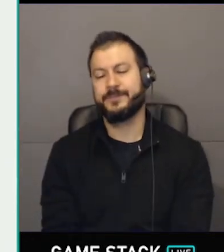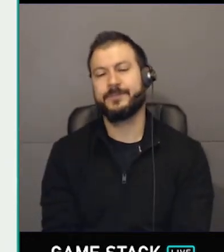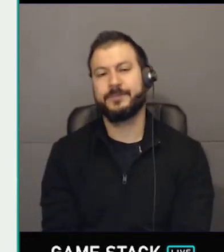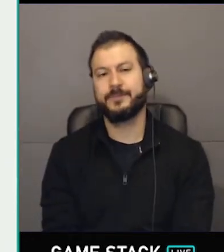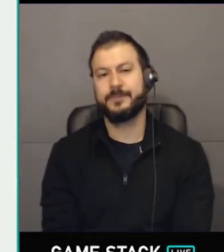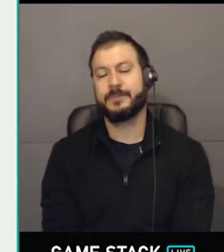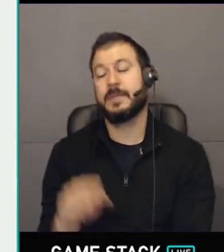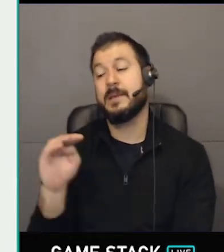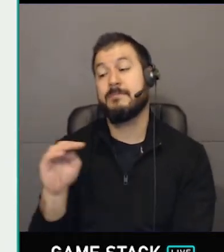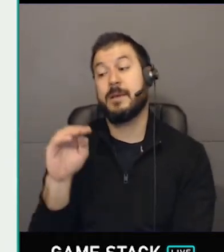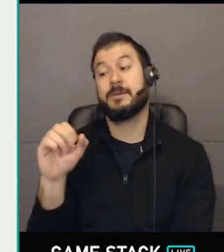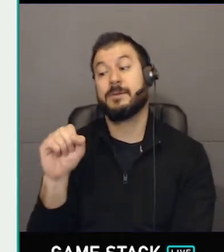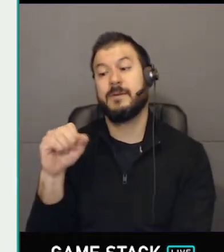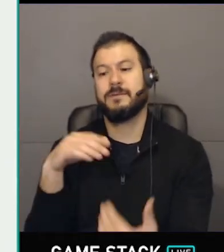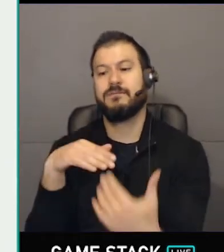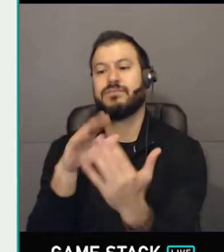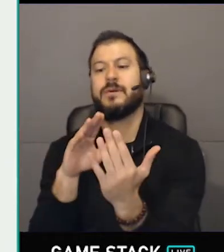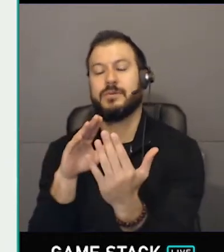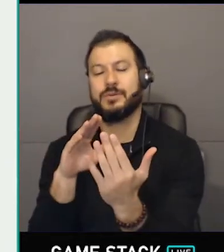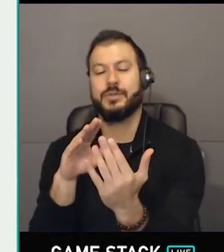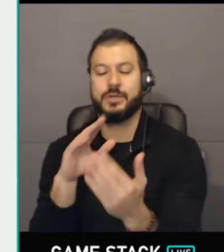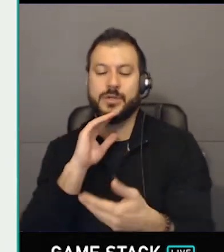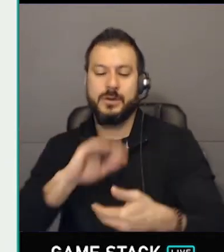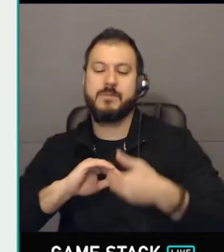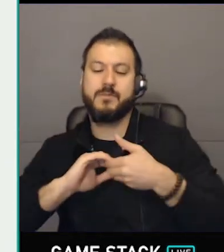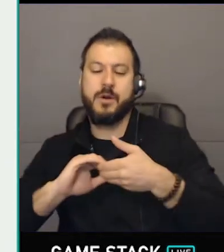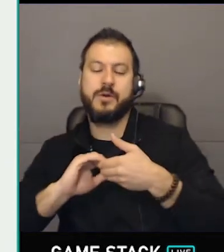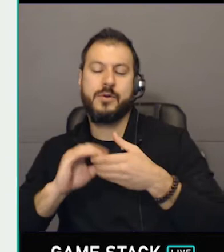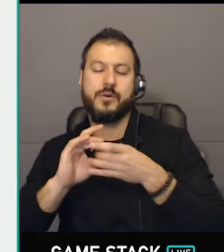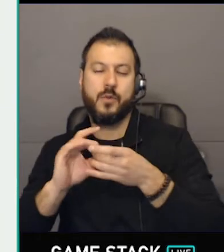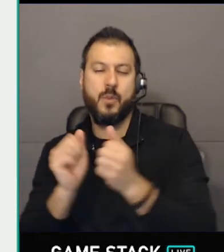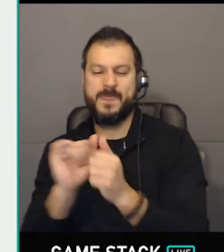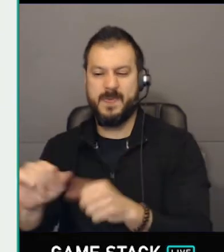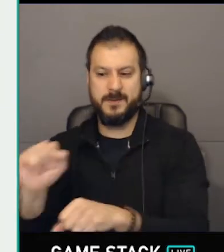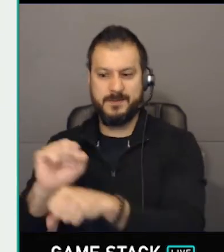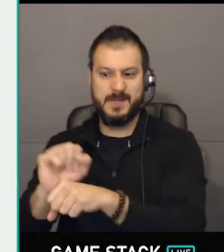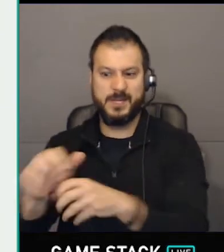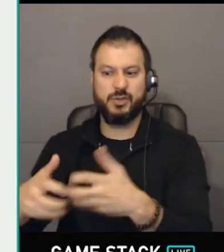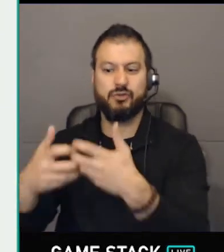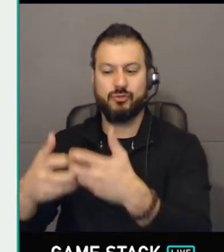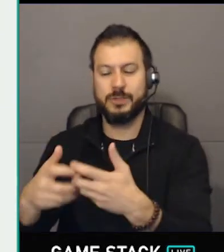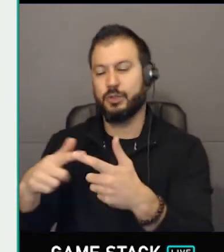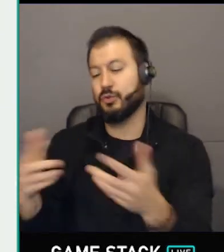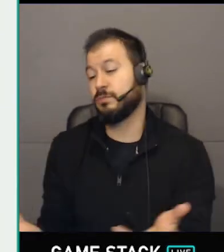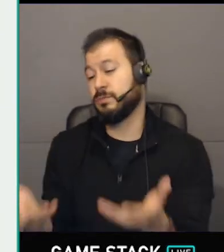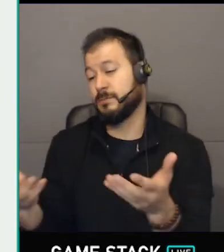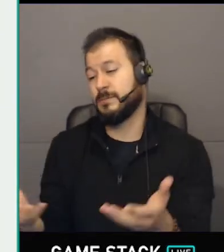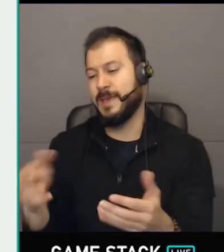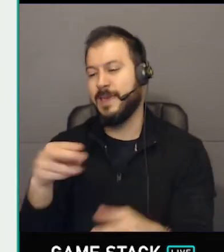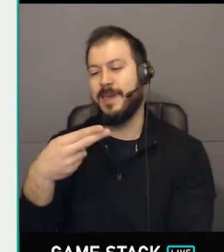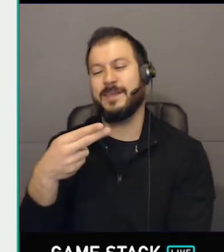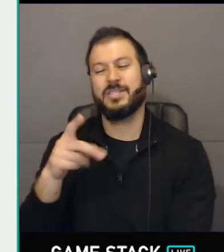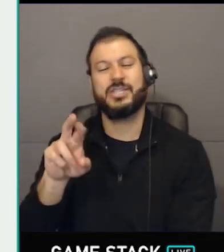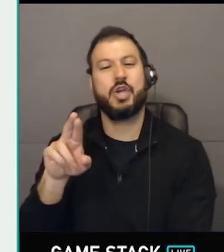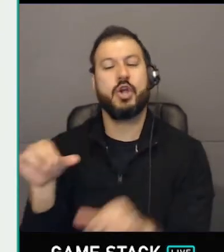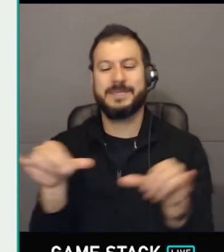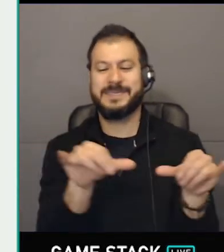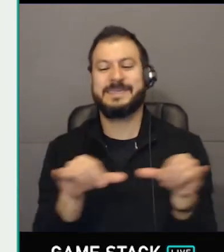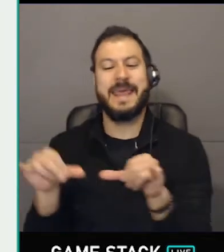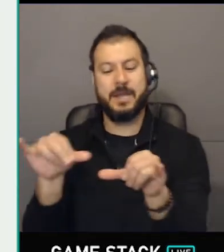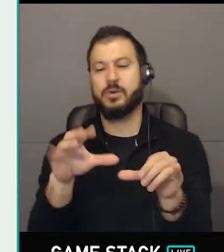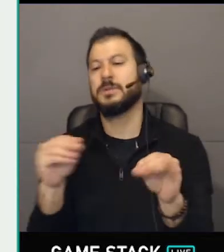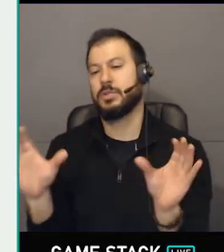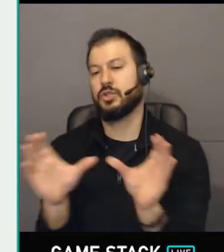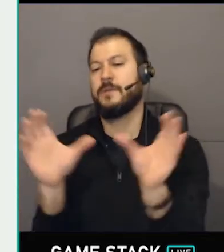Microsoft's approach is to partner closely with the industry to promote and develop HDR standards and certifications.